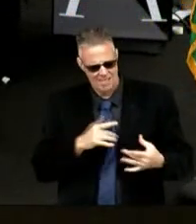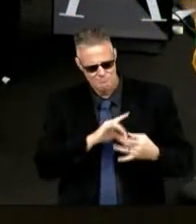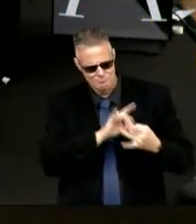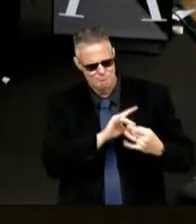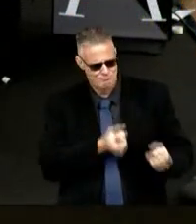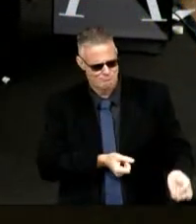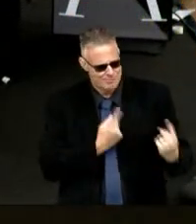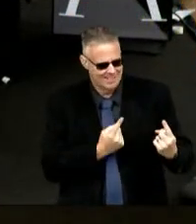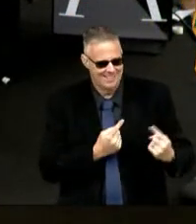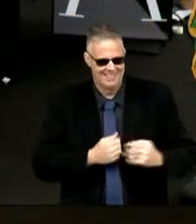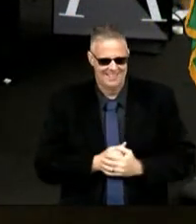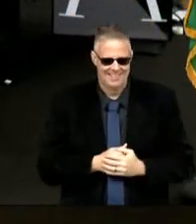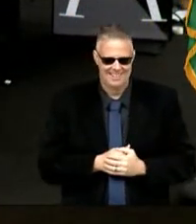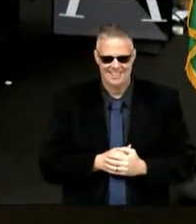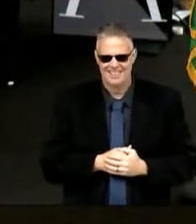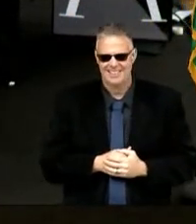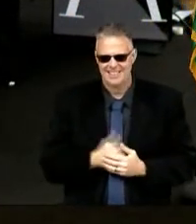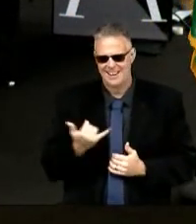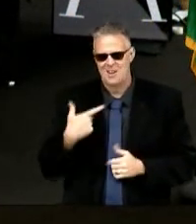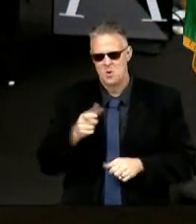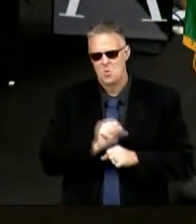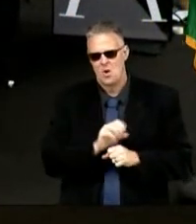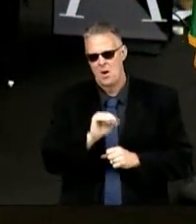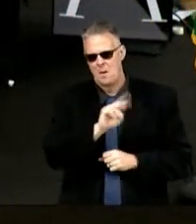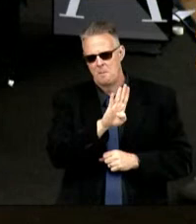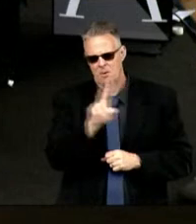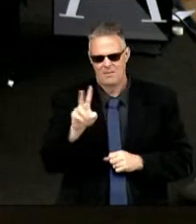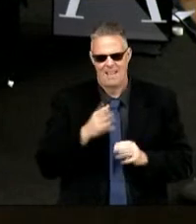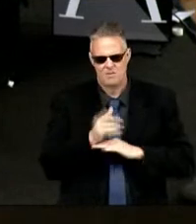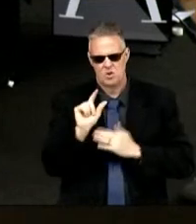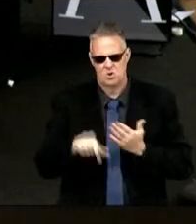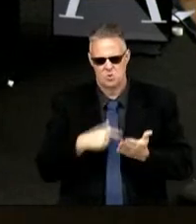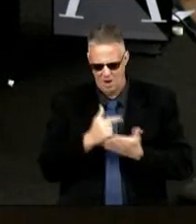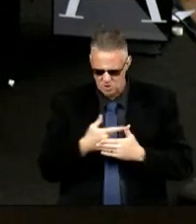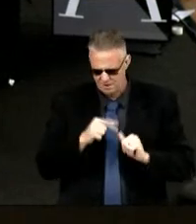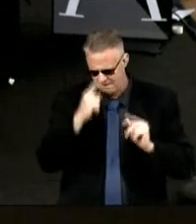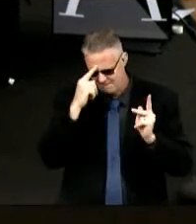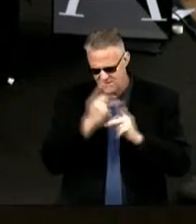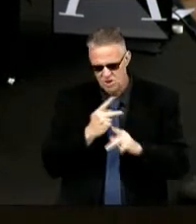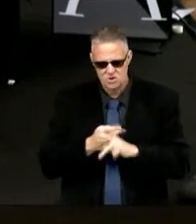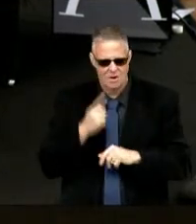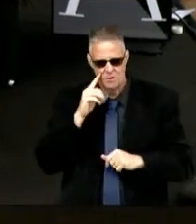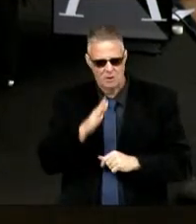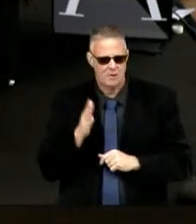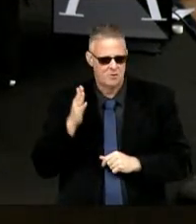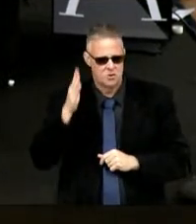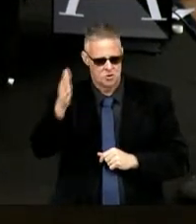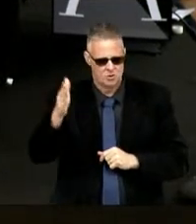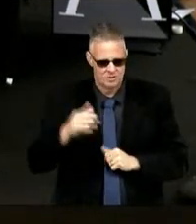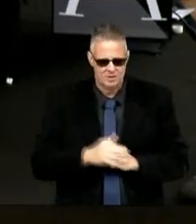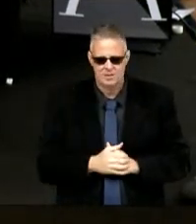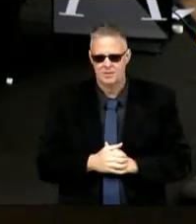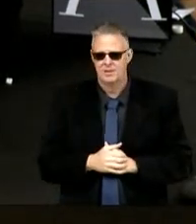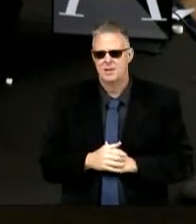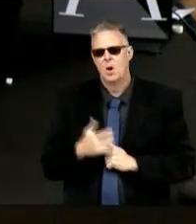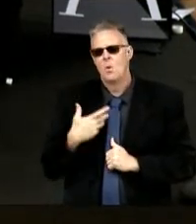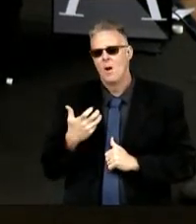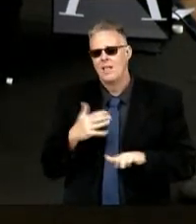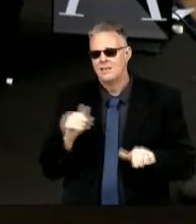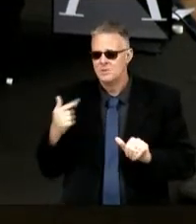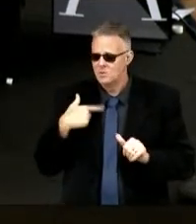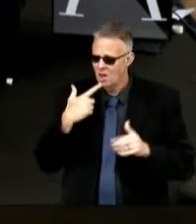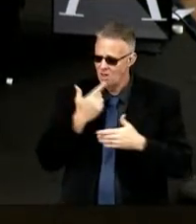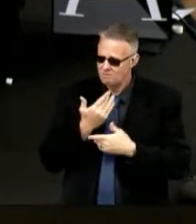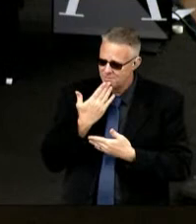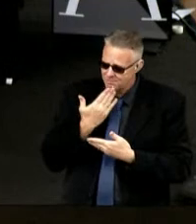that. Natalie plans on working at Burgerville right after graduation while figuring out what she wants to do with her future. So in parting, I just want to say to